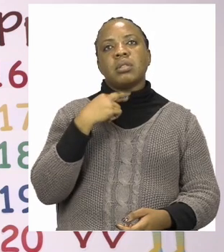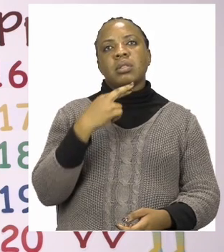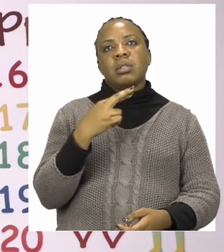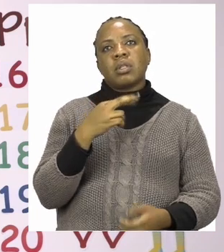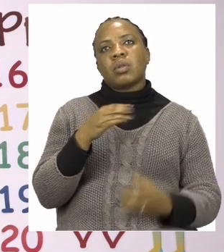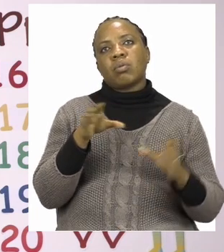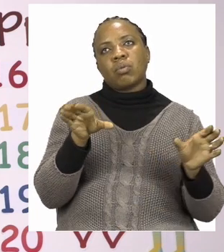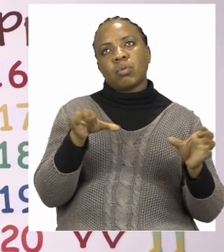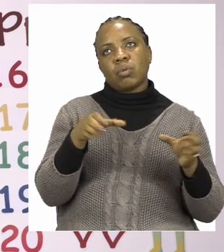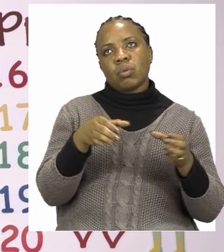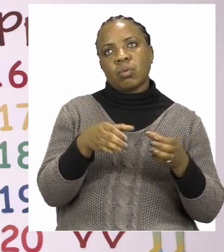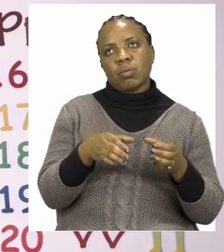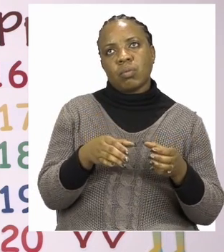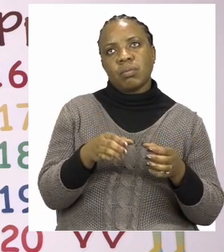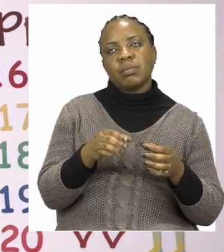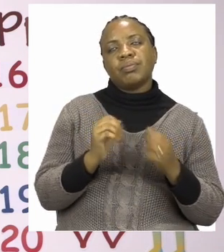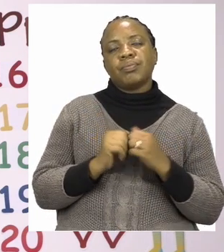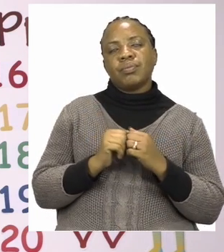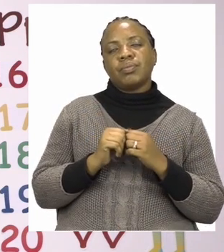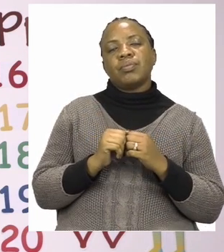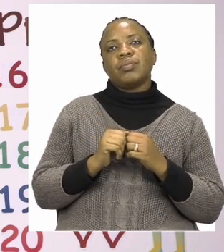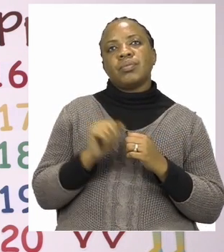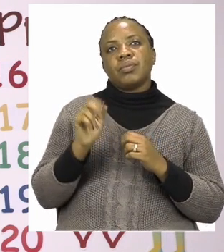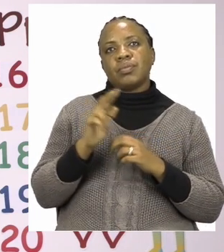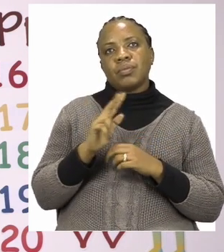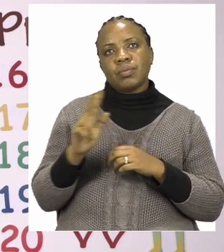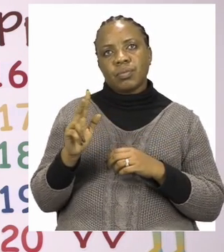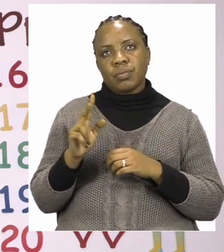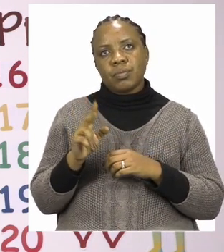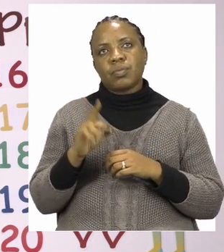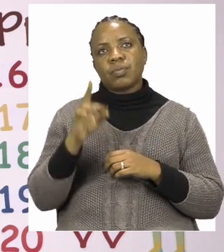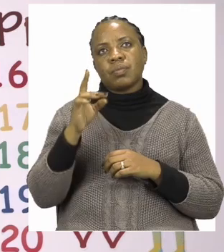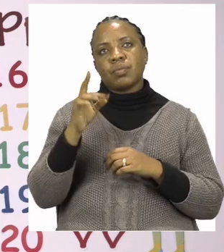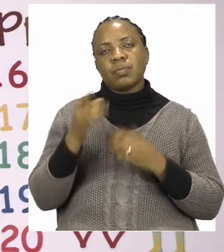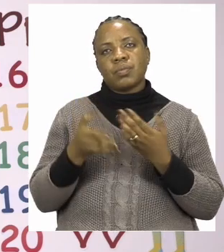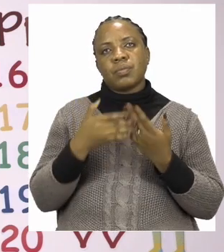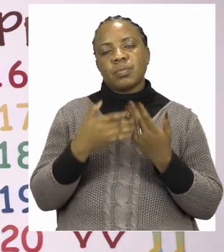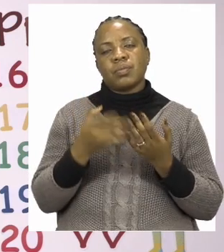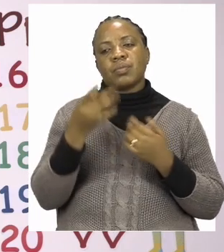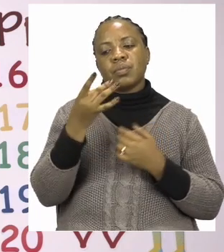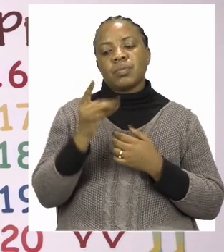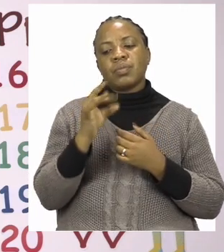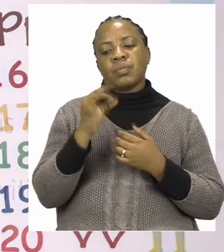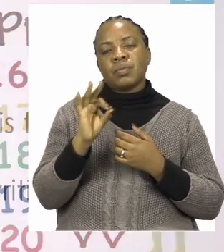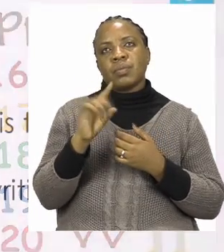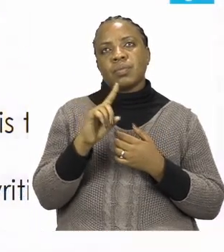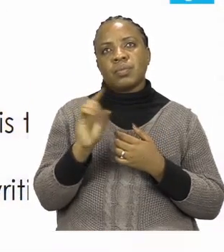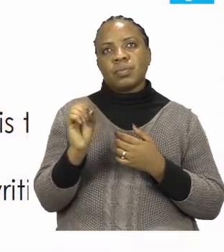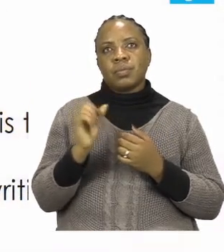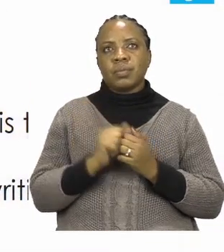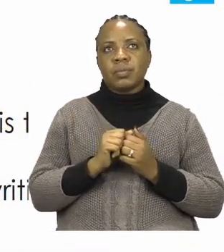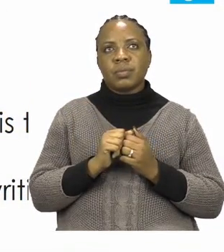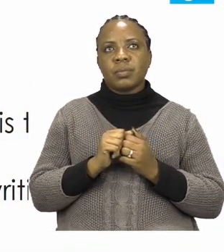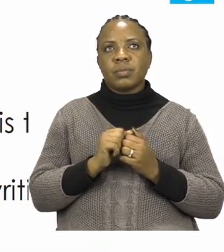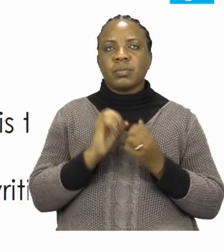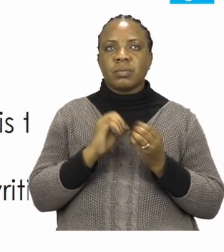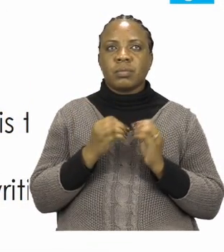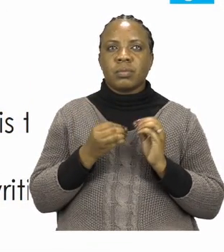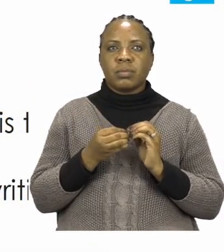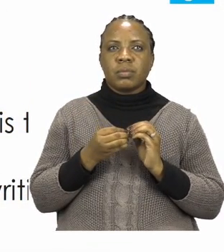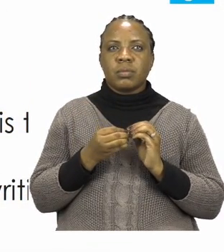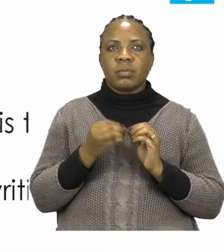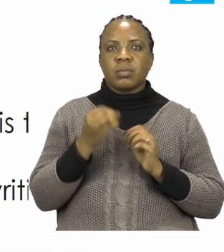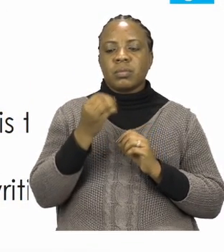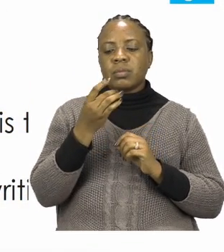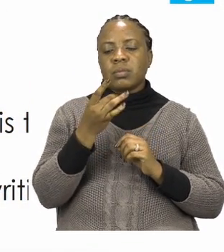answer 8, 9, and 10. Let's take a look at them. So we're going to begin with number 8. Number